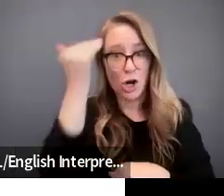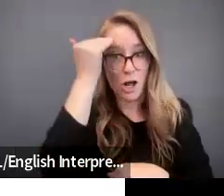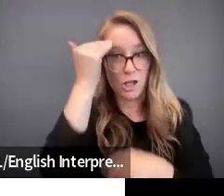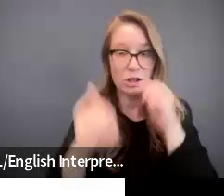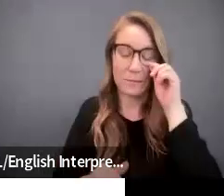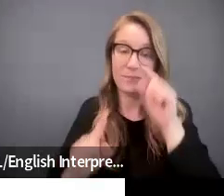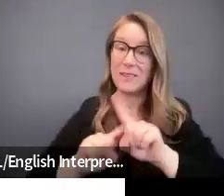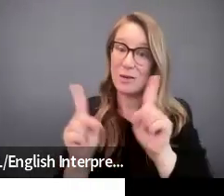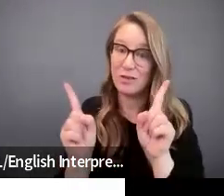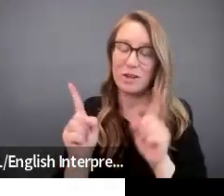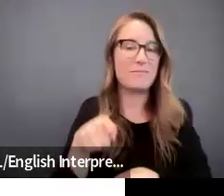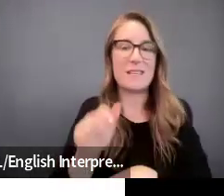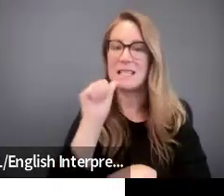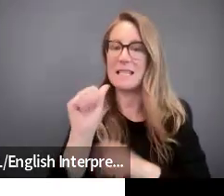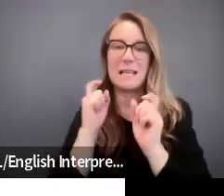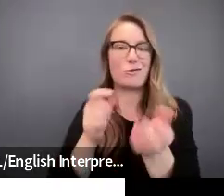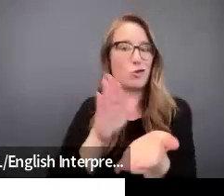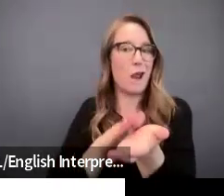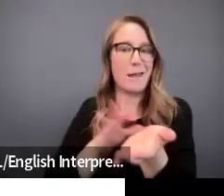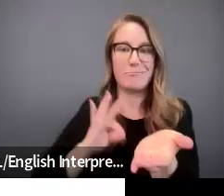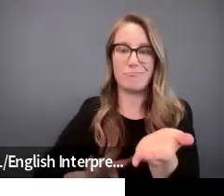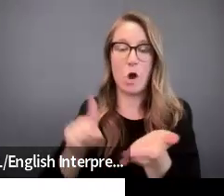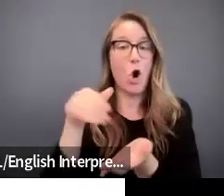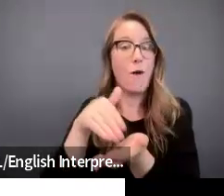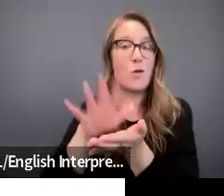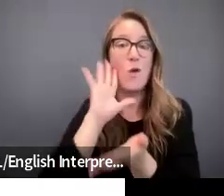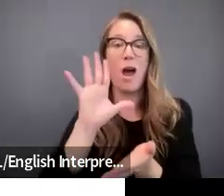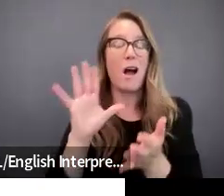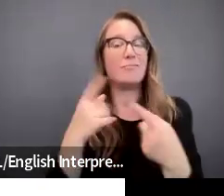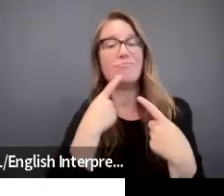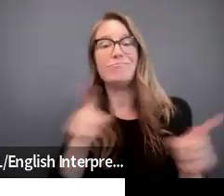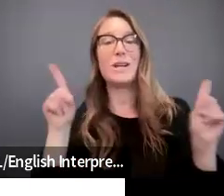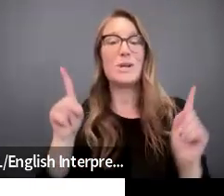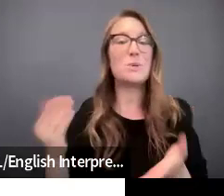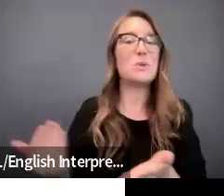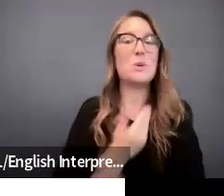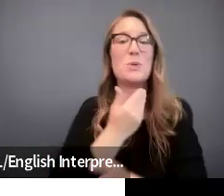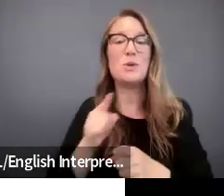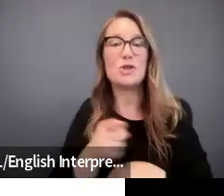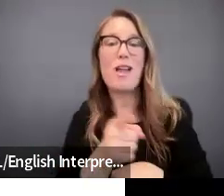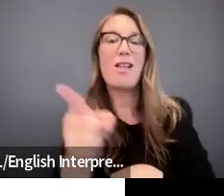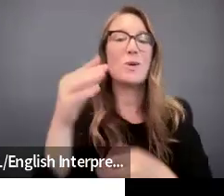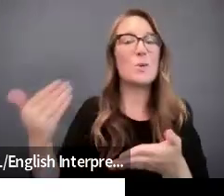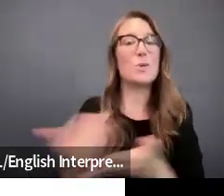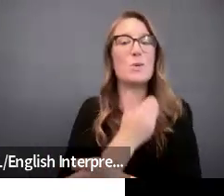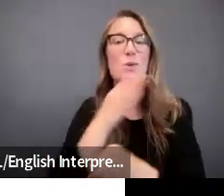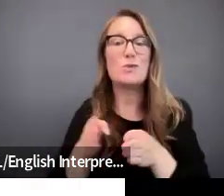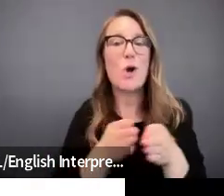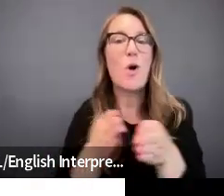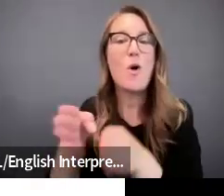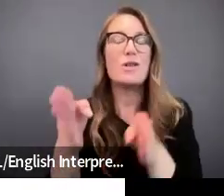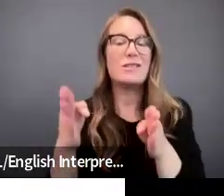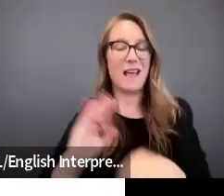However, they didn't give them credit. They frequently claimed these trails as new discoveries or pioneer roads